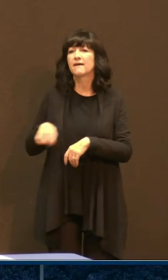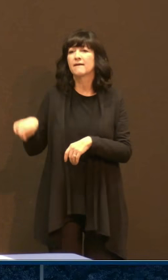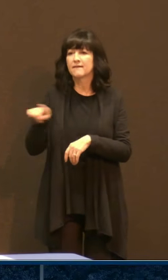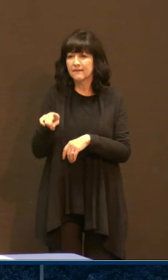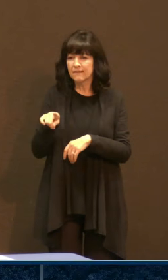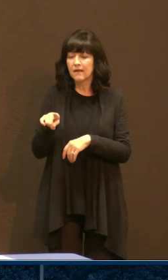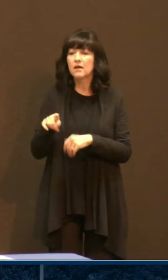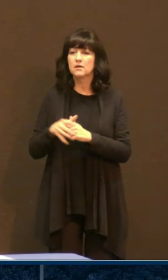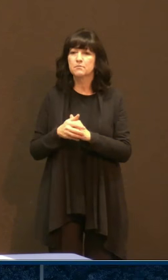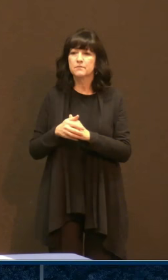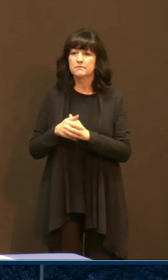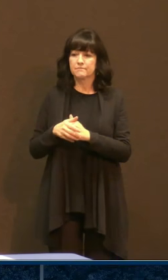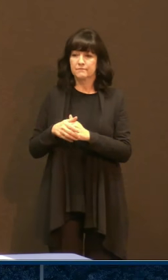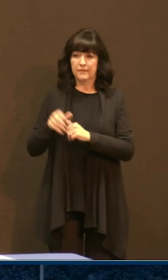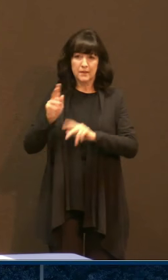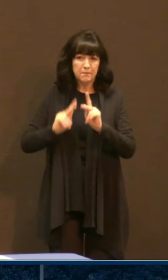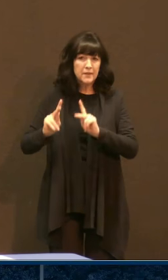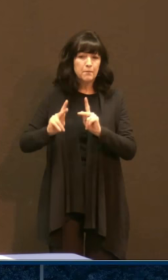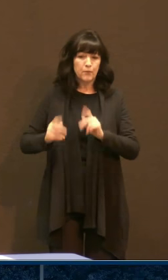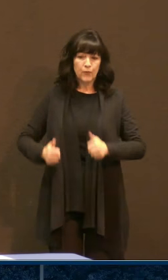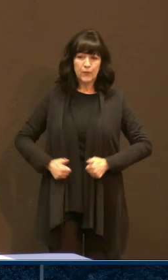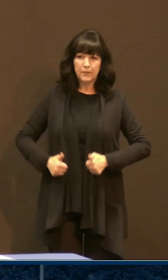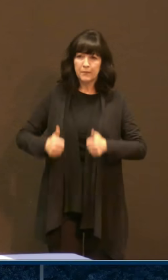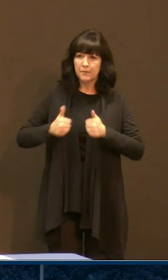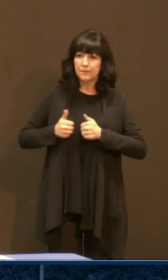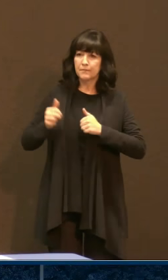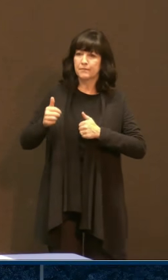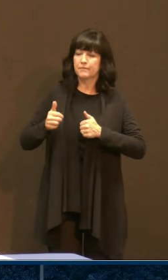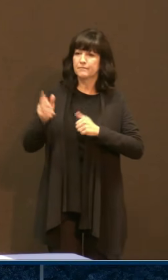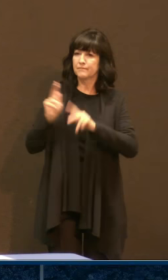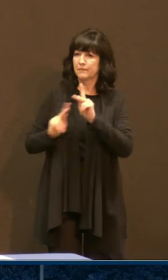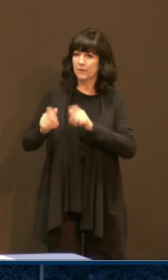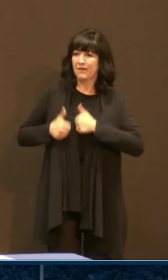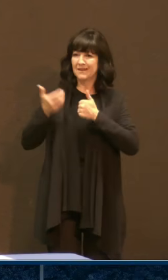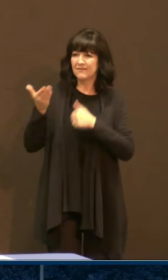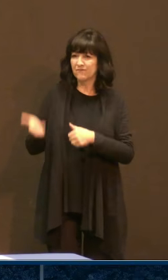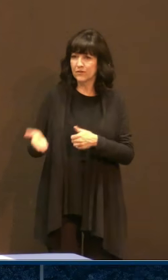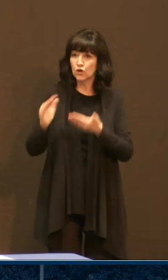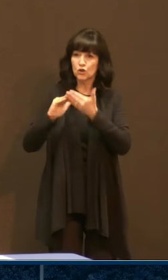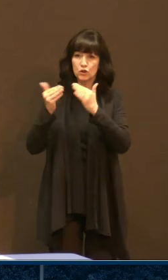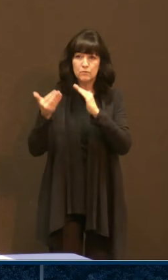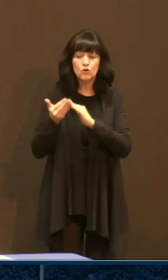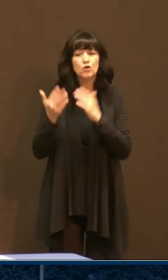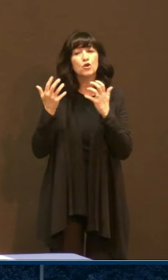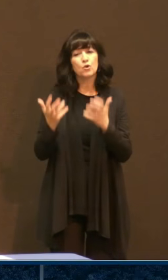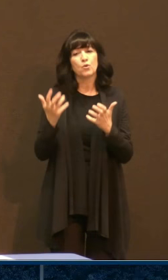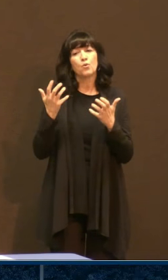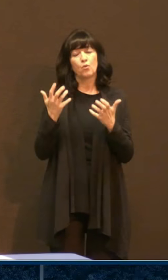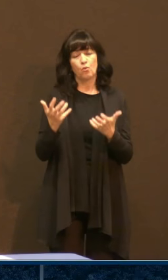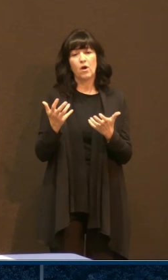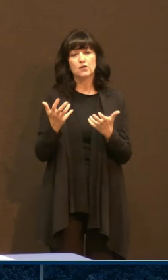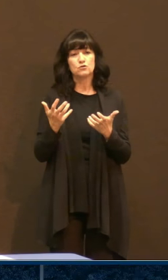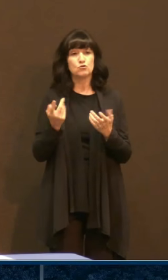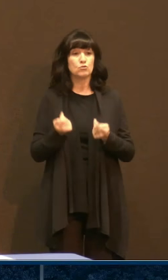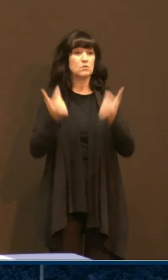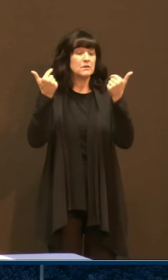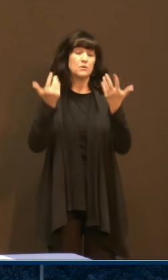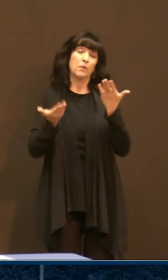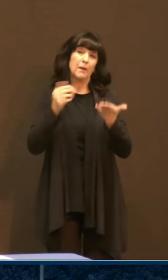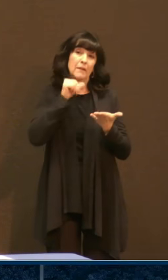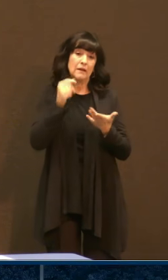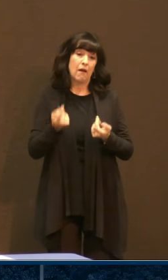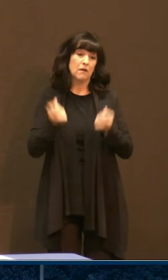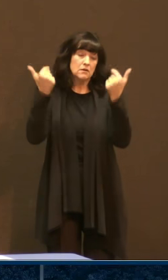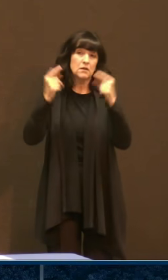and communities there, and ultimately to eliminate, or not eliminate, but at least